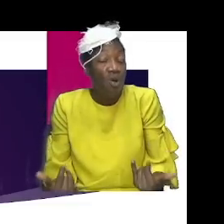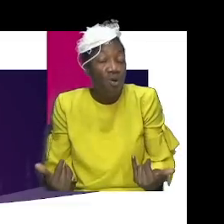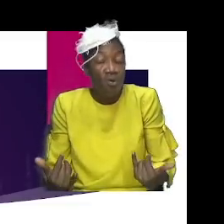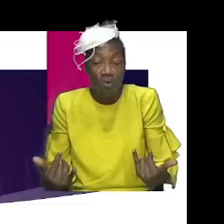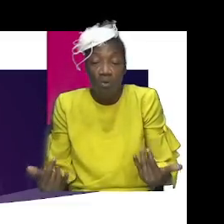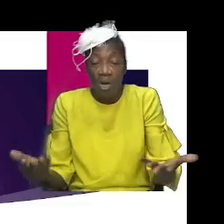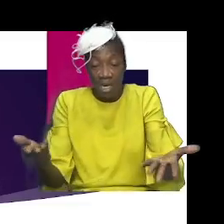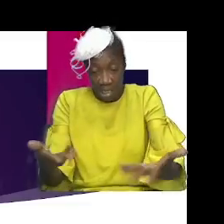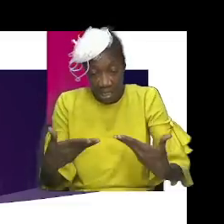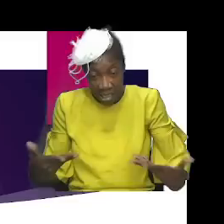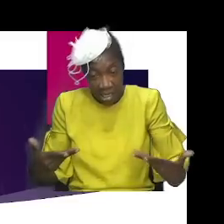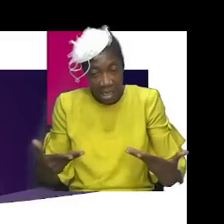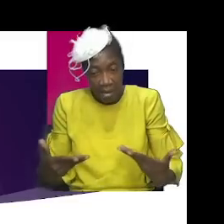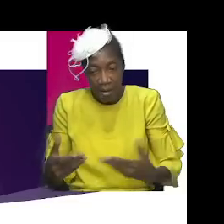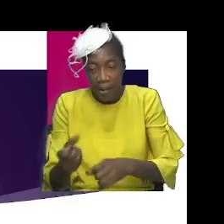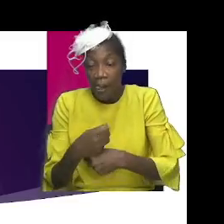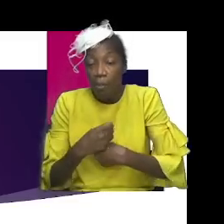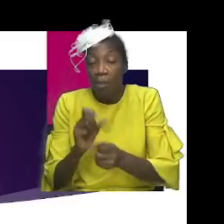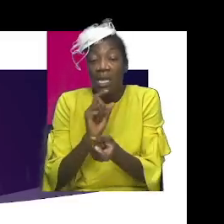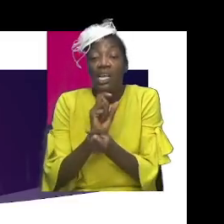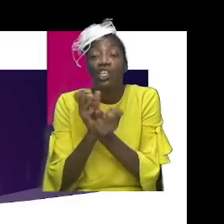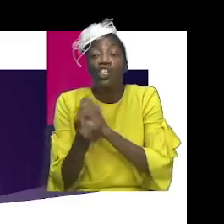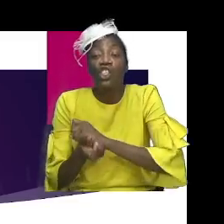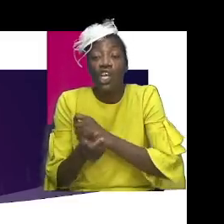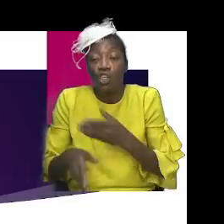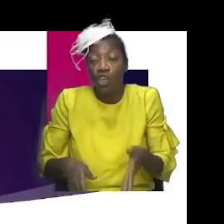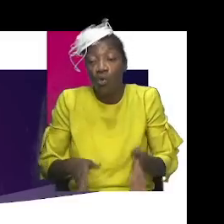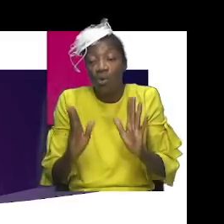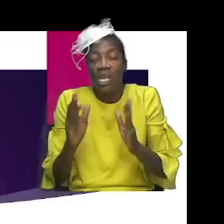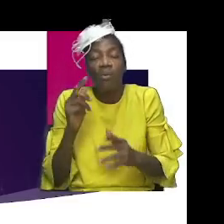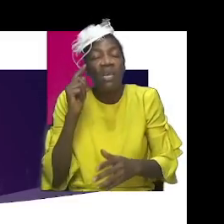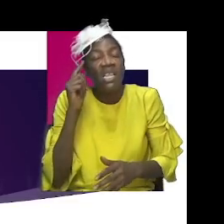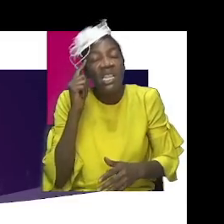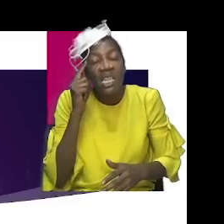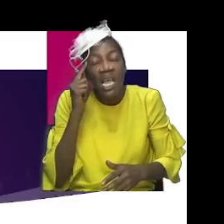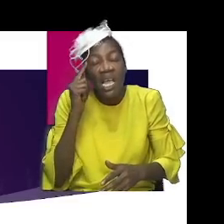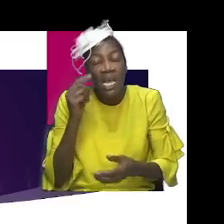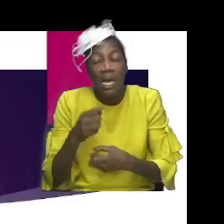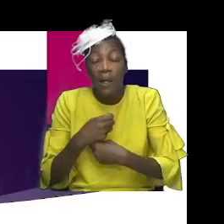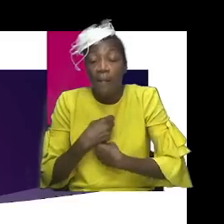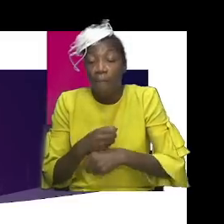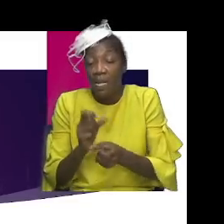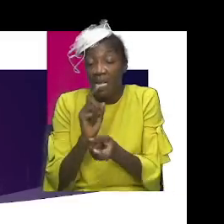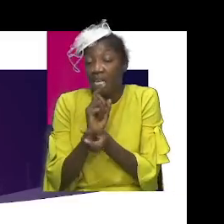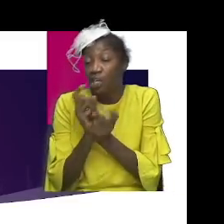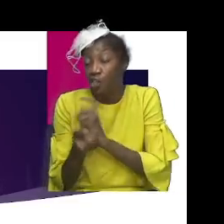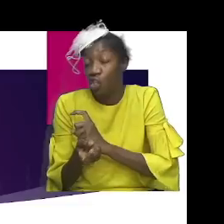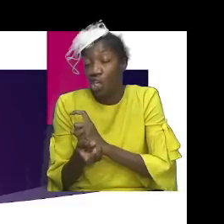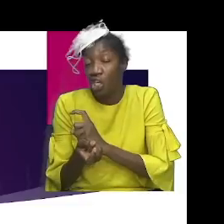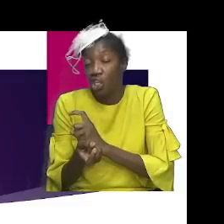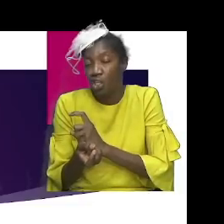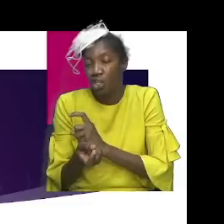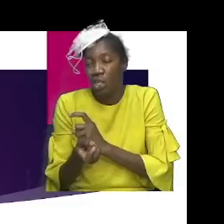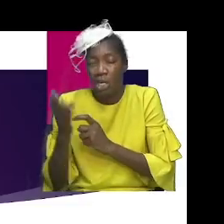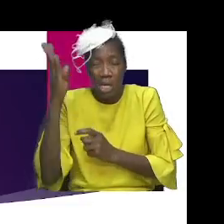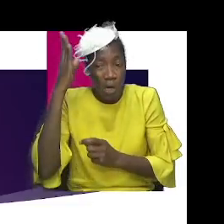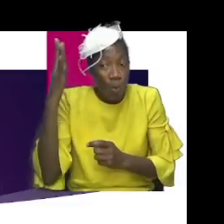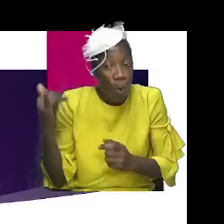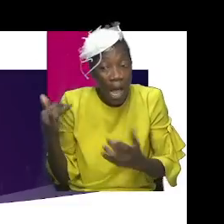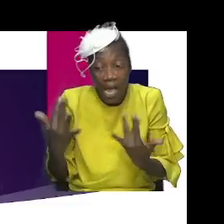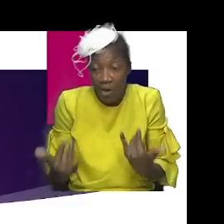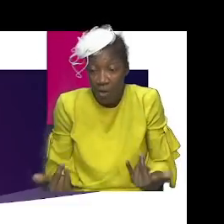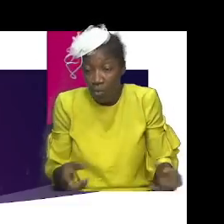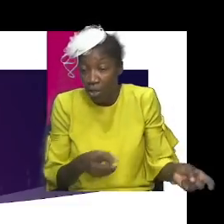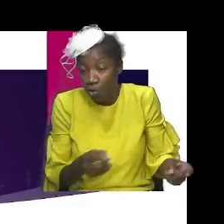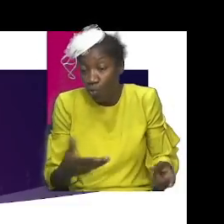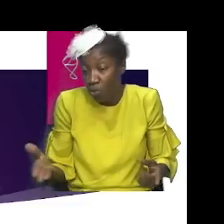now to make adjustments to the way that we think, make adjustments to, you know, why and how we do things.